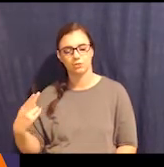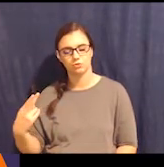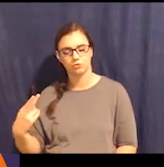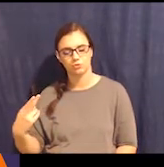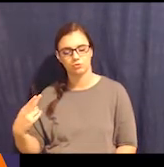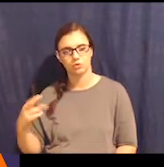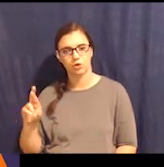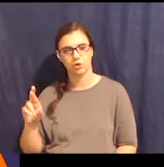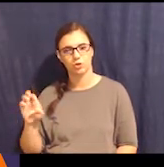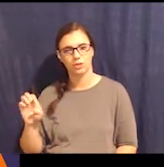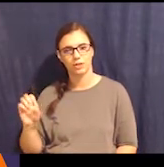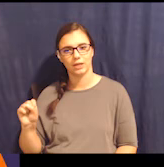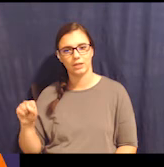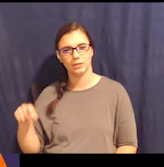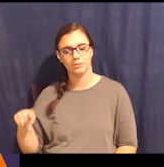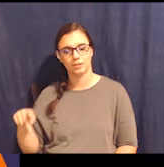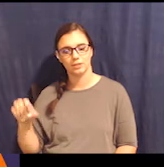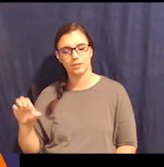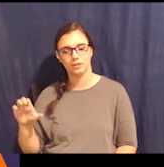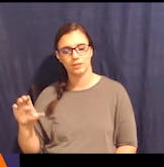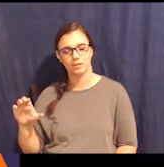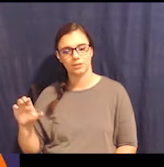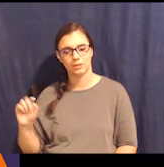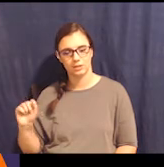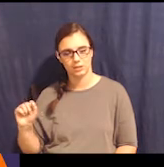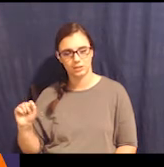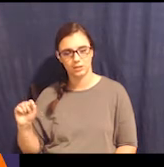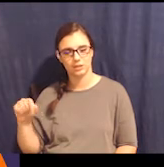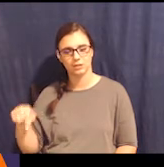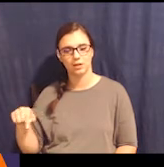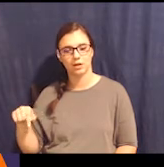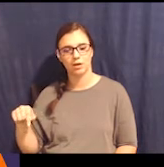www.archresPite.org. Or you can contact them by phone at